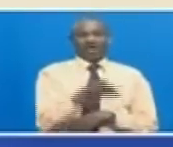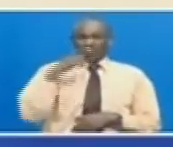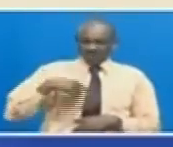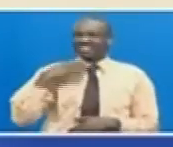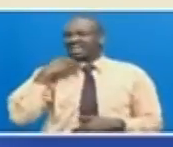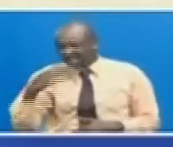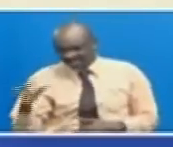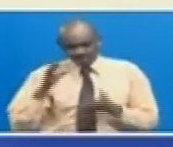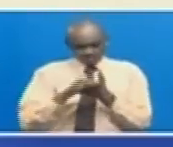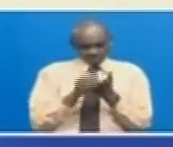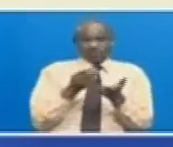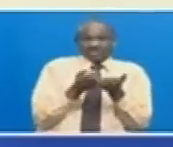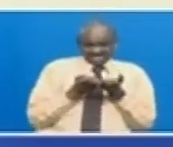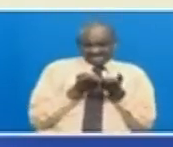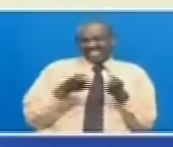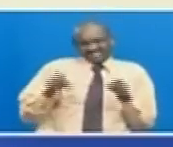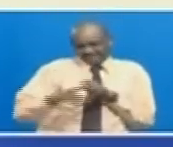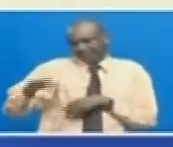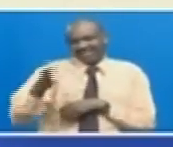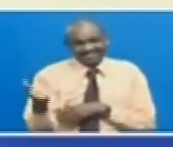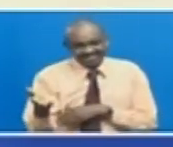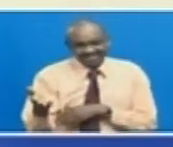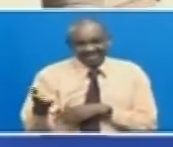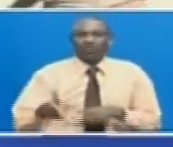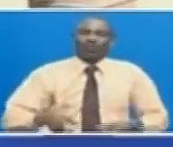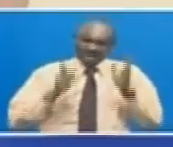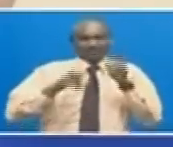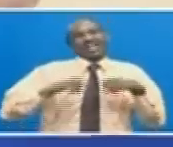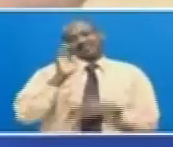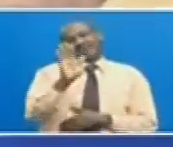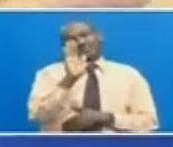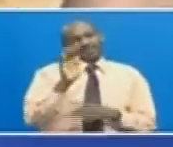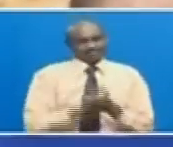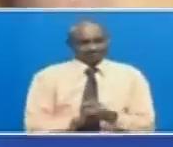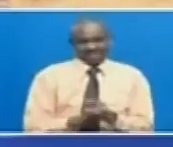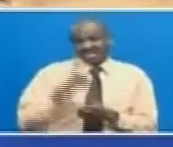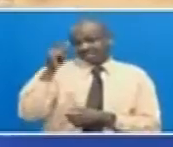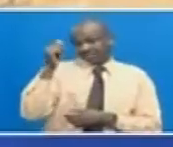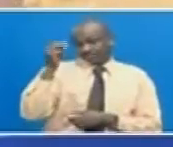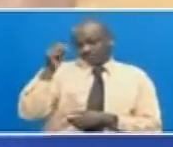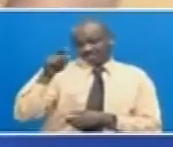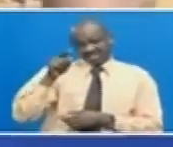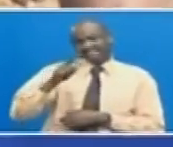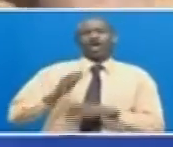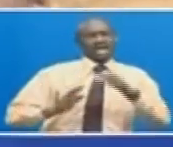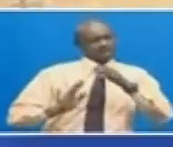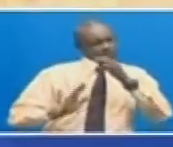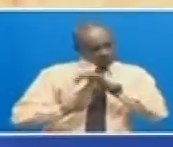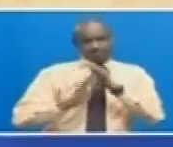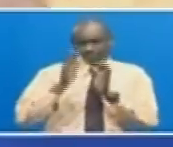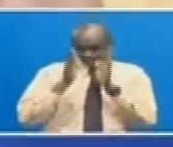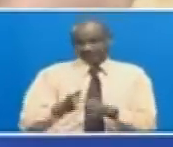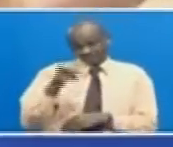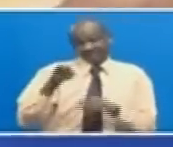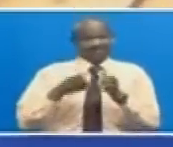what is sought after at the same place, reflective of the way of life for many. Timothy Mukochi, the head miner here, voted yes